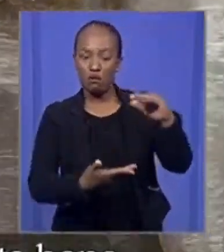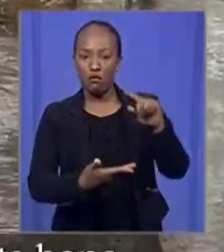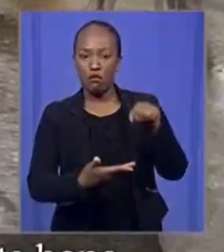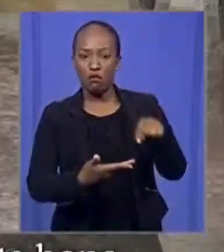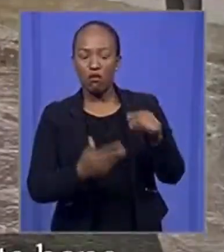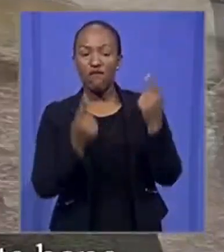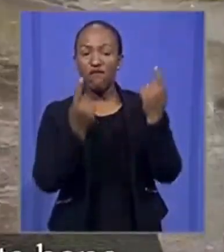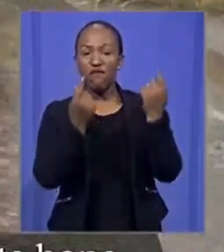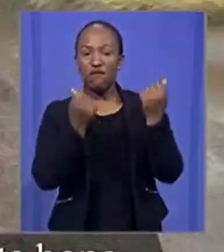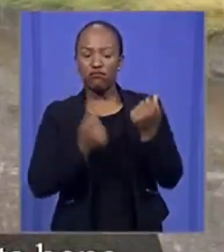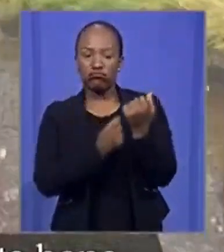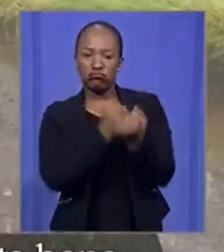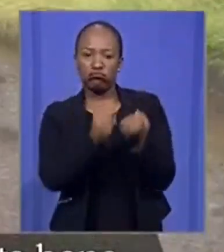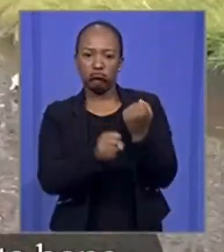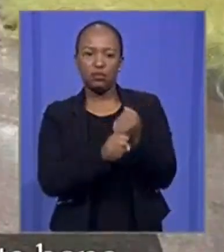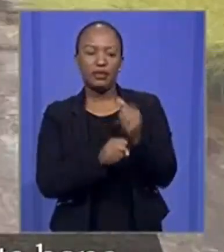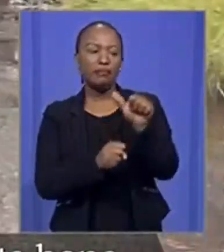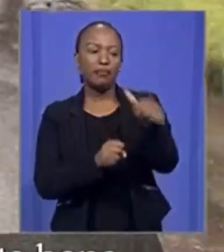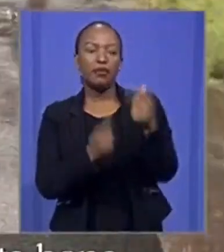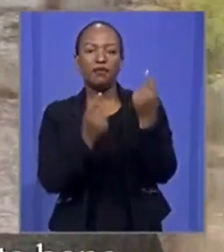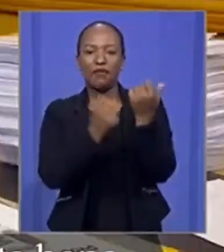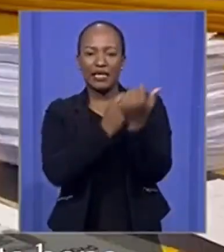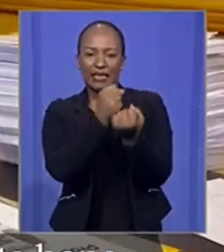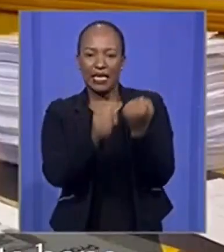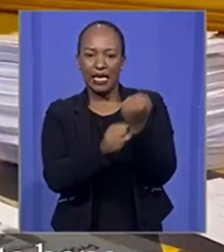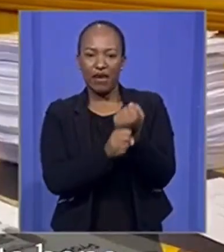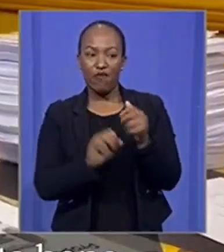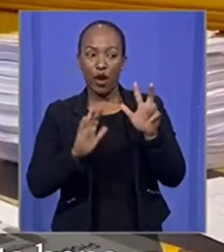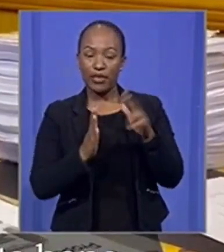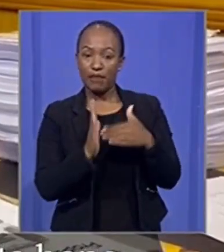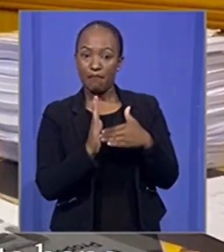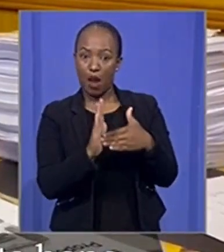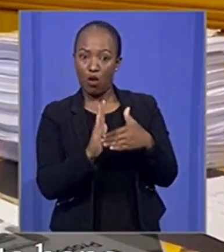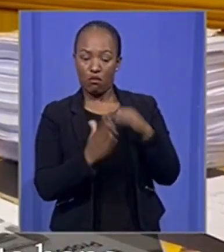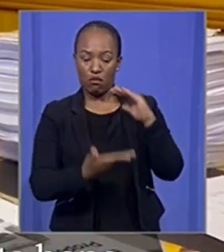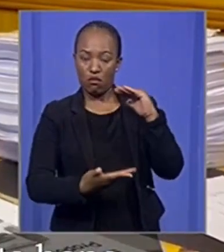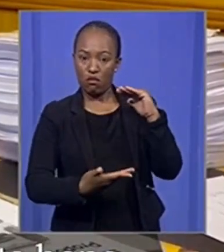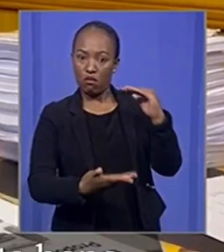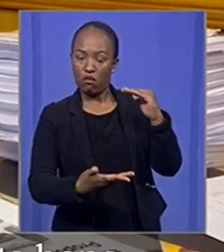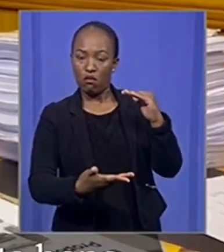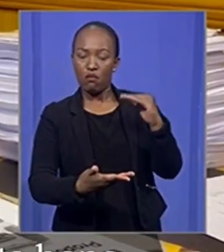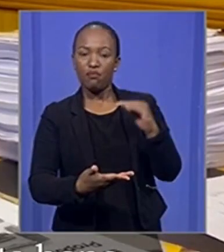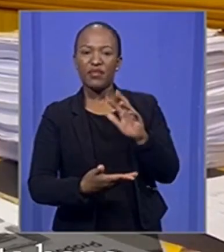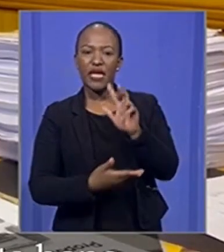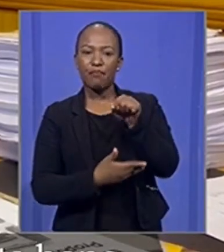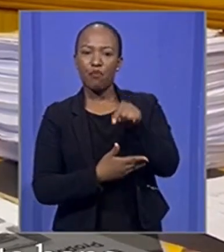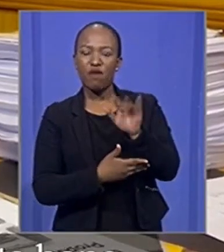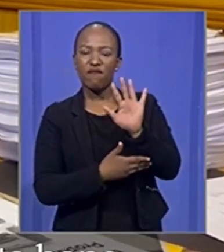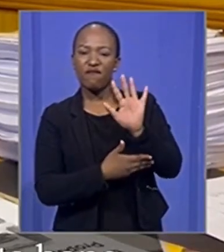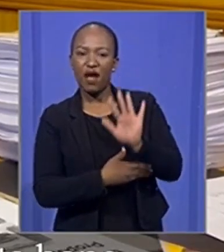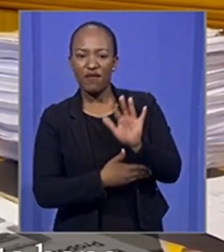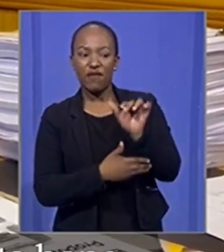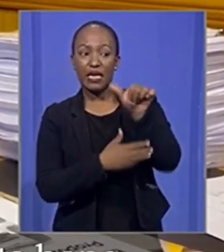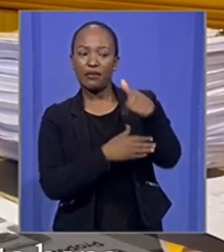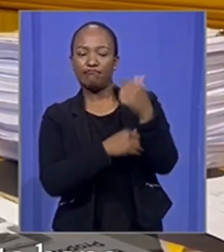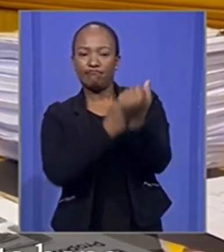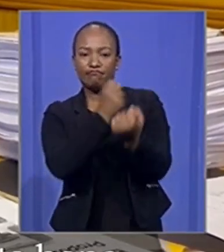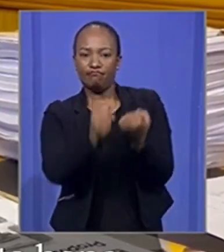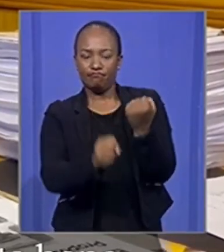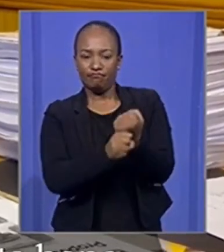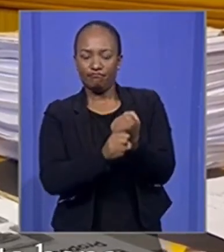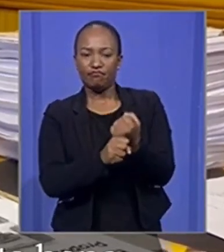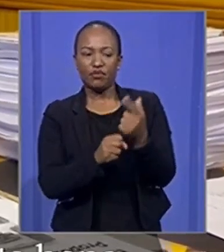mo financial year the next financial 8 million for ngwaga wa ditšhelete 8.5 for ngwaga mo tlang wa ditšhelete go